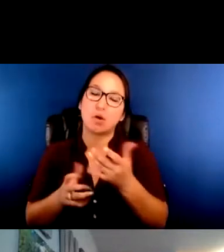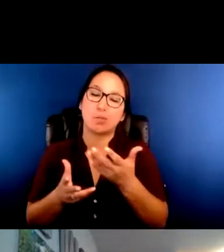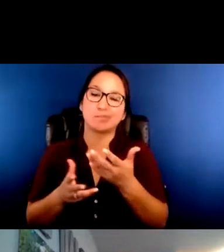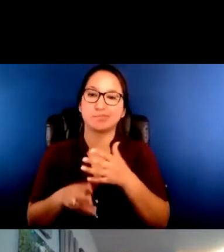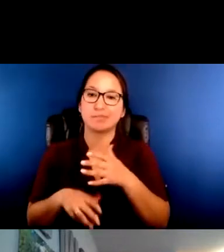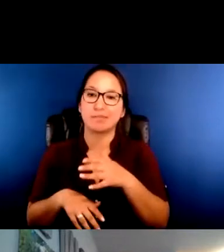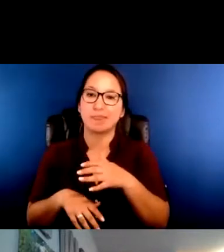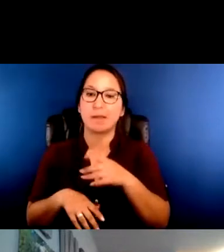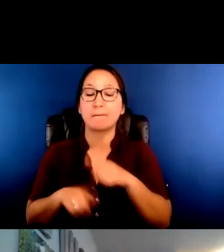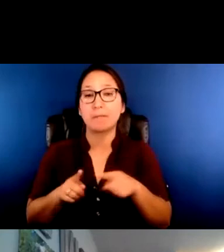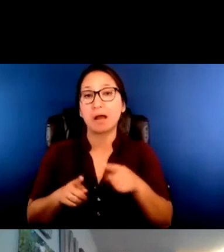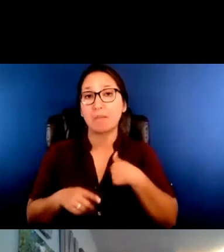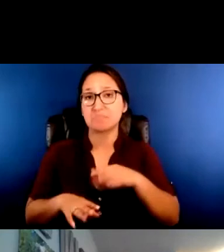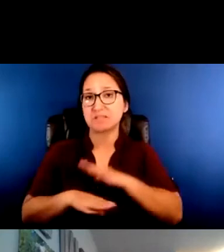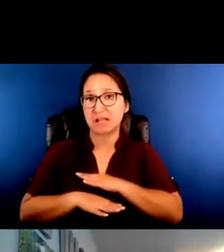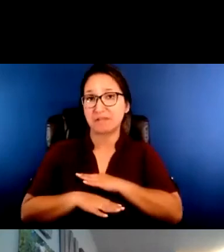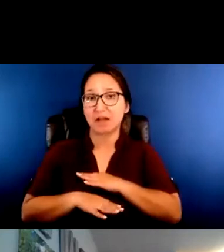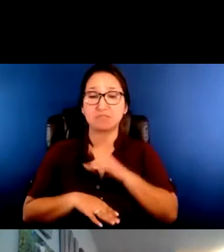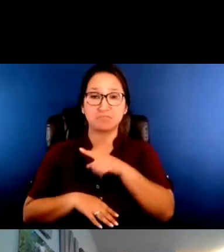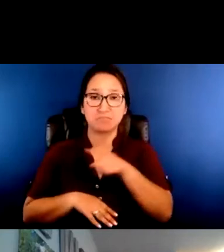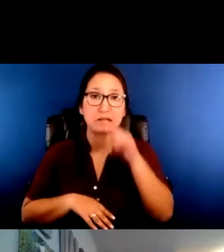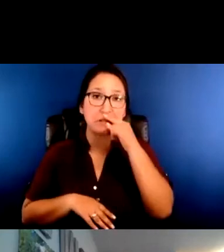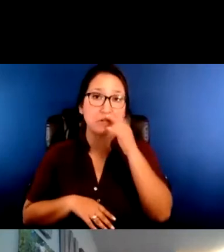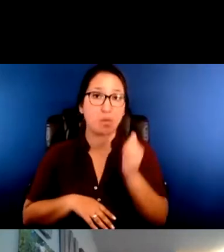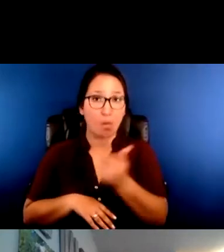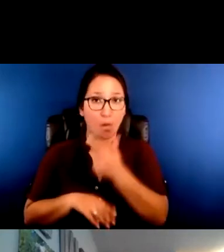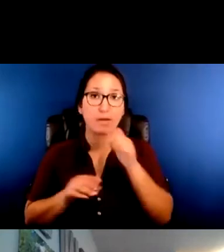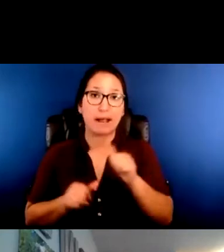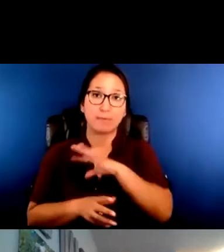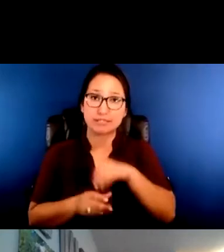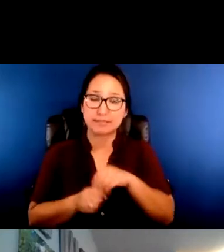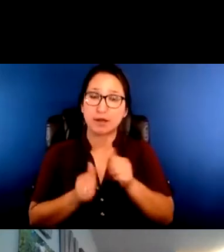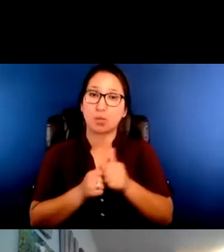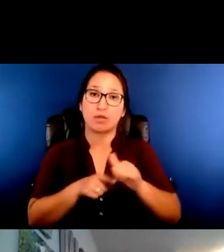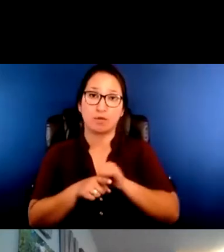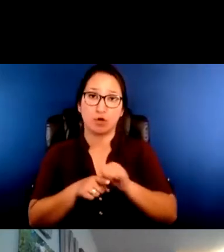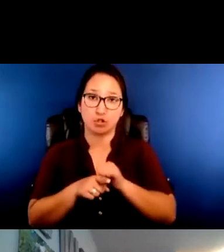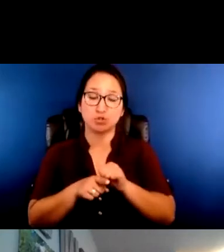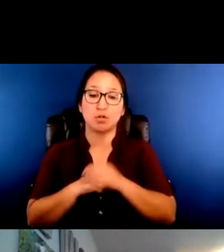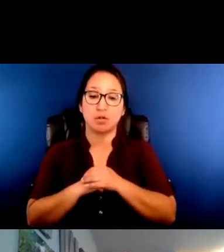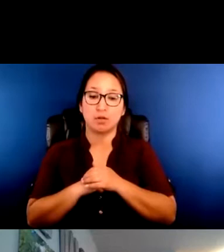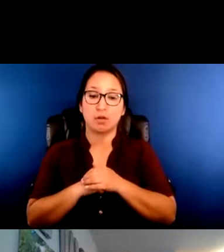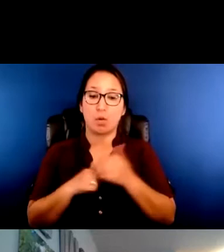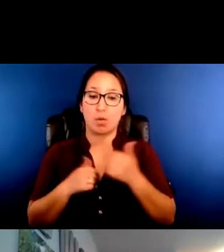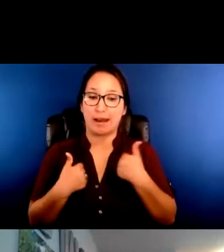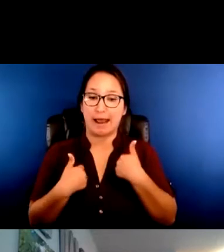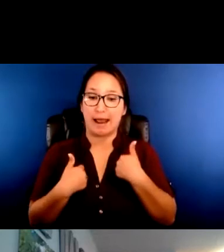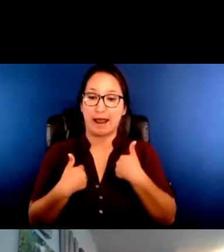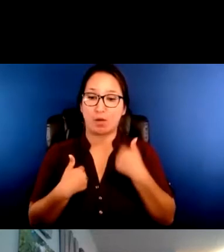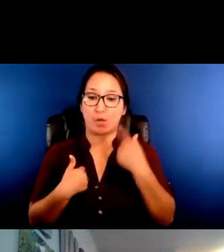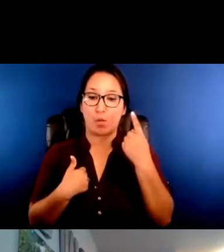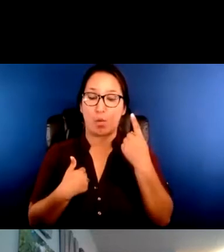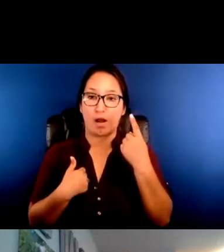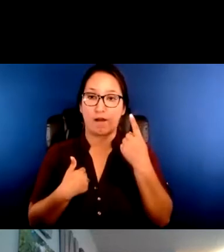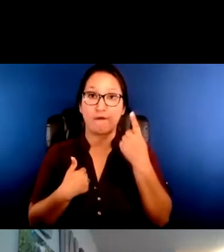am satisfied with the fact that our kids have all been able to participate in rehearsals. We had a Friday